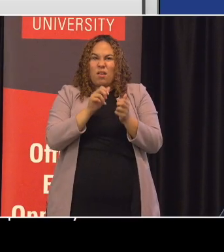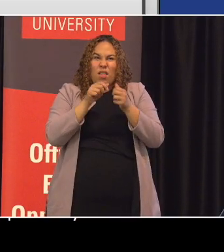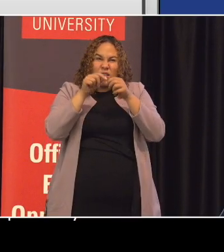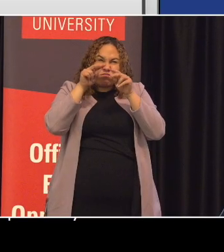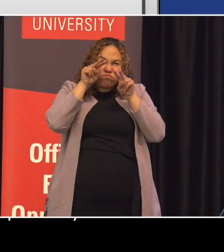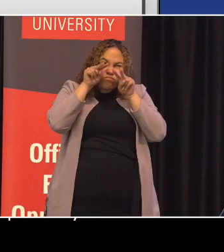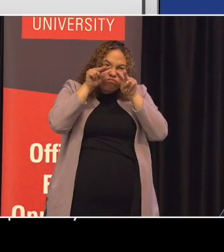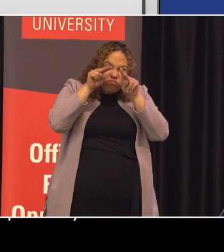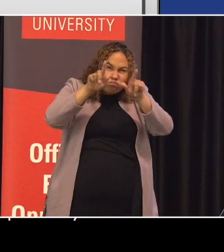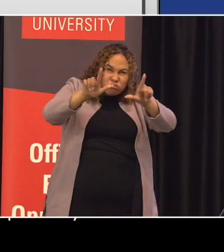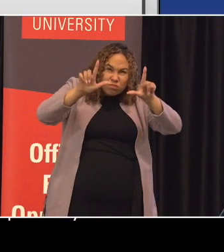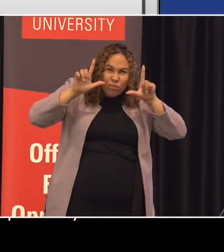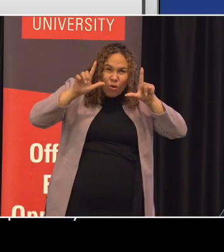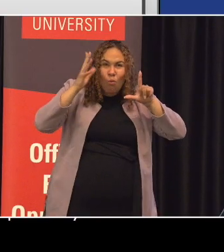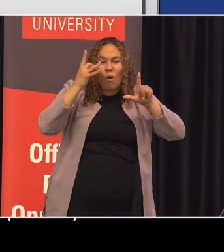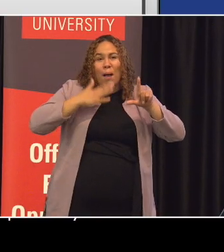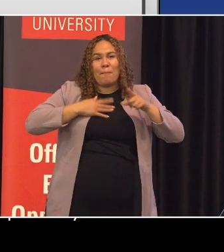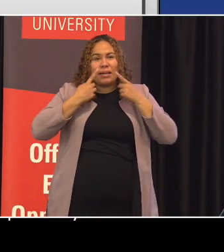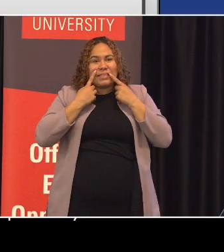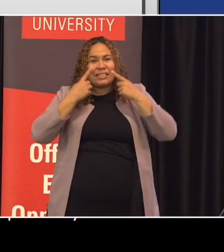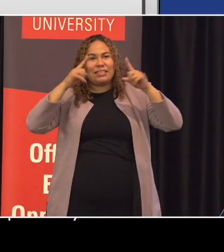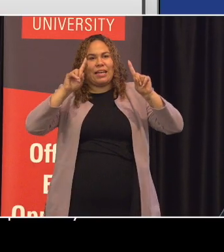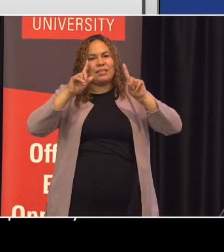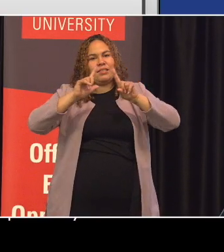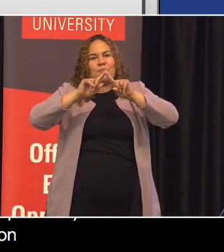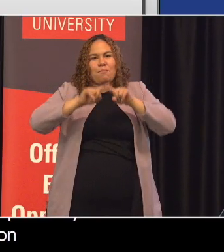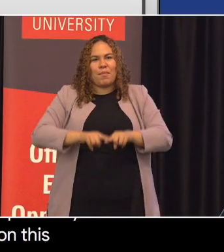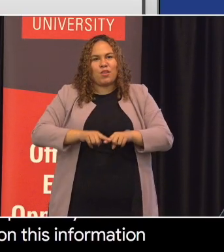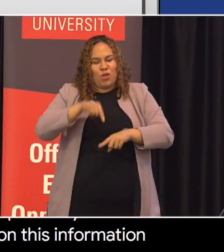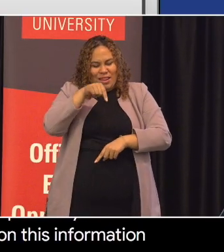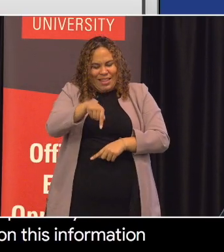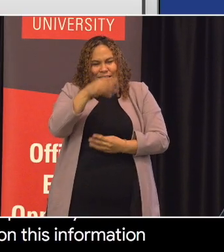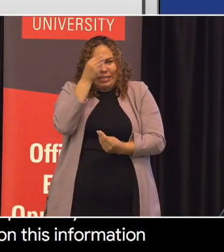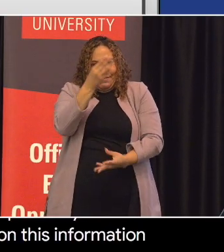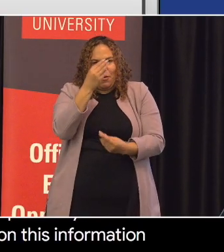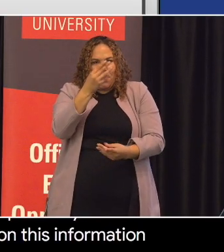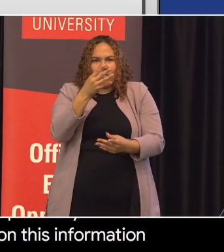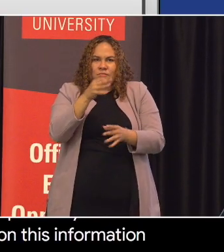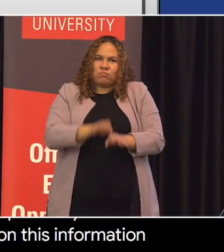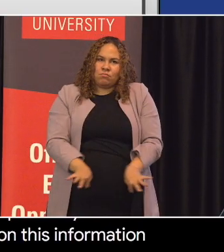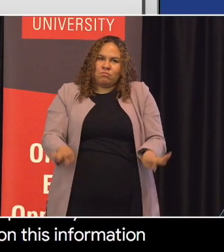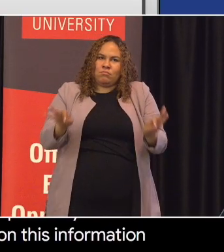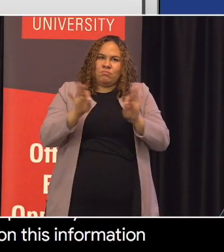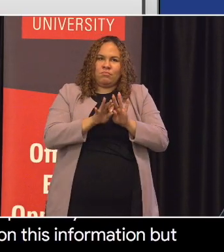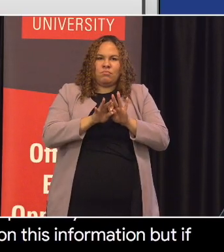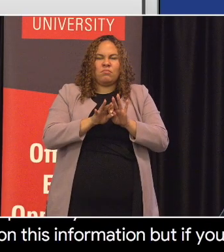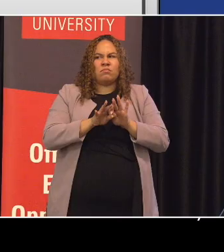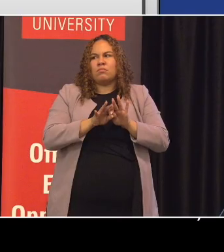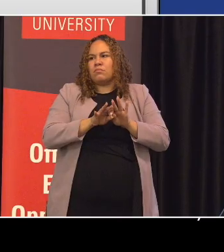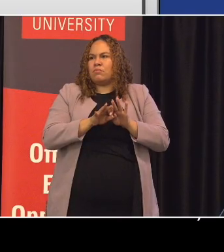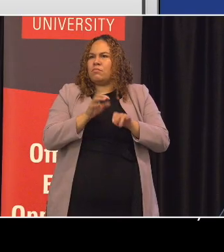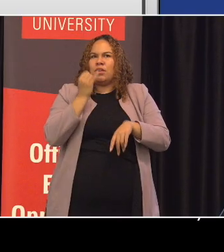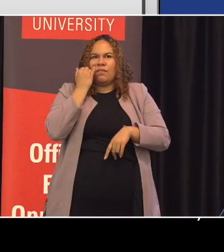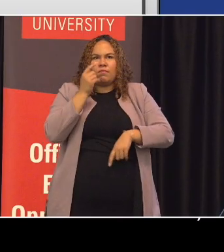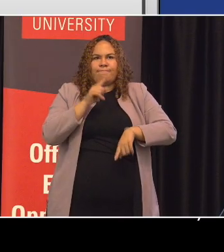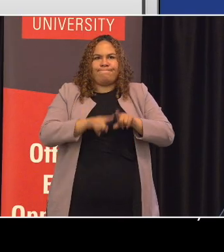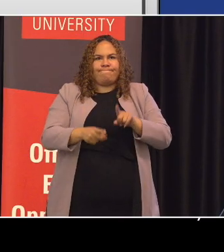because clearly my success is dependent upon this information. But